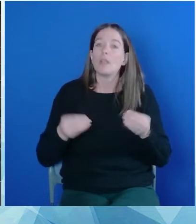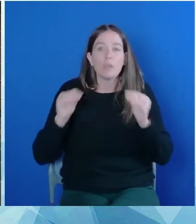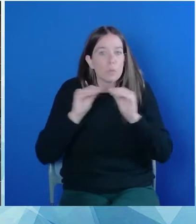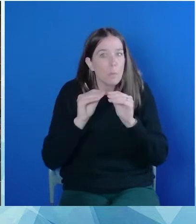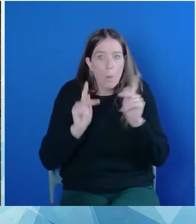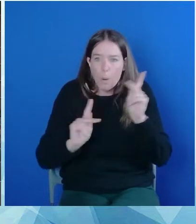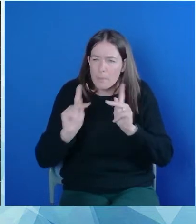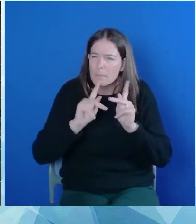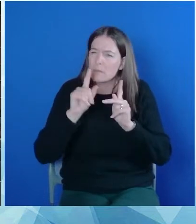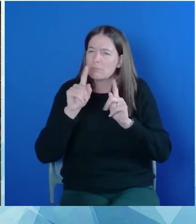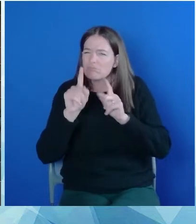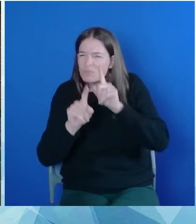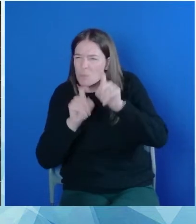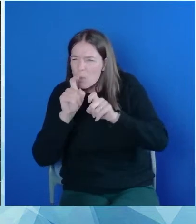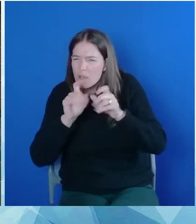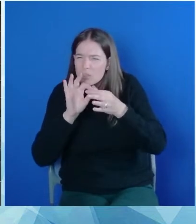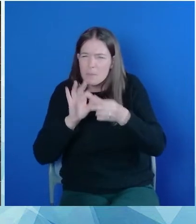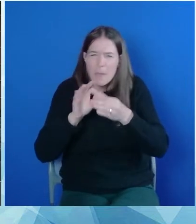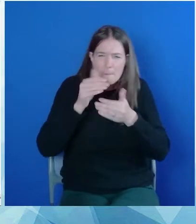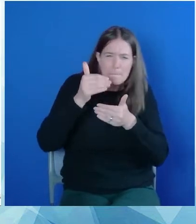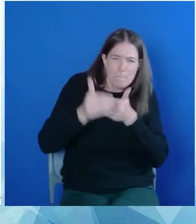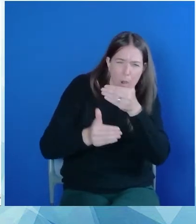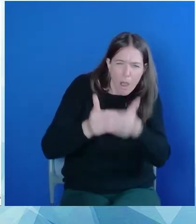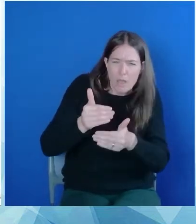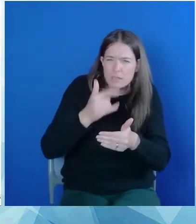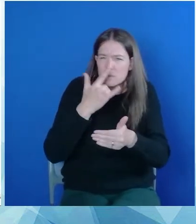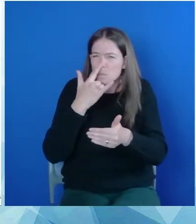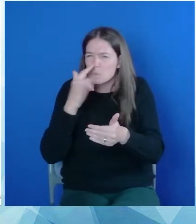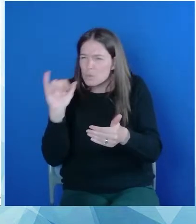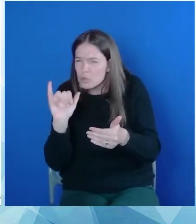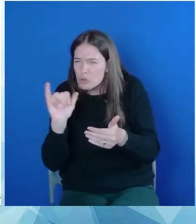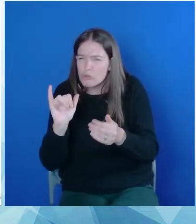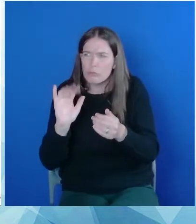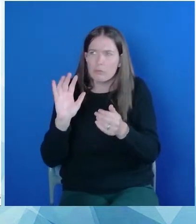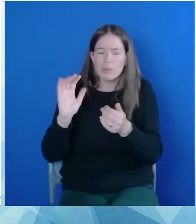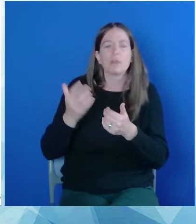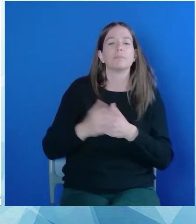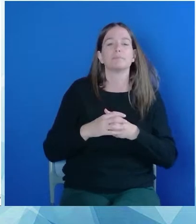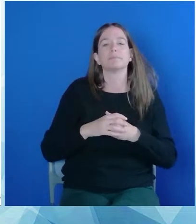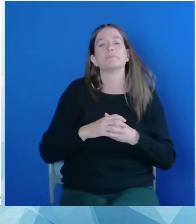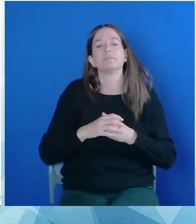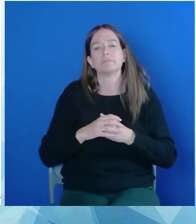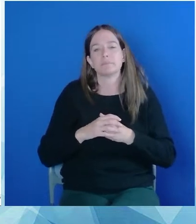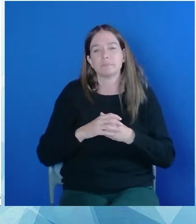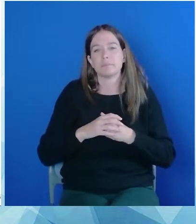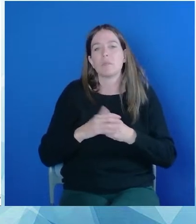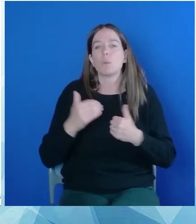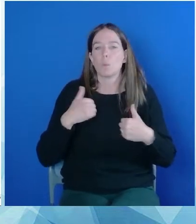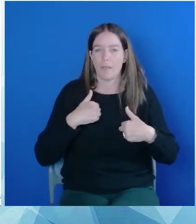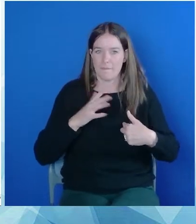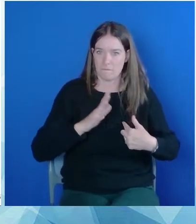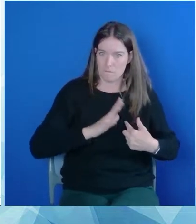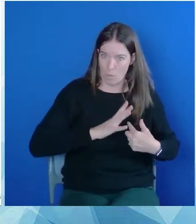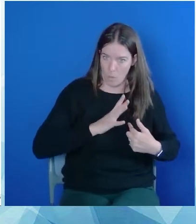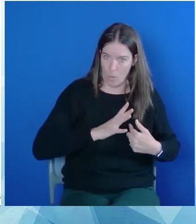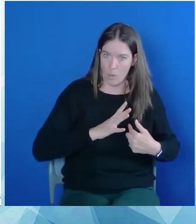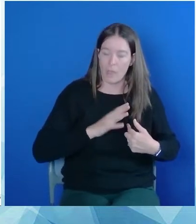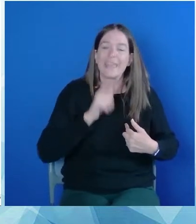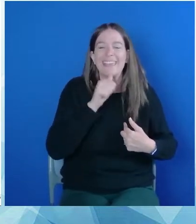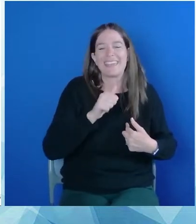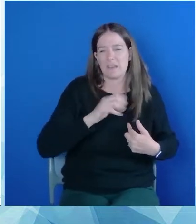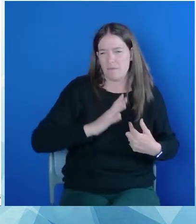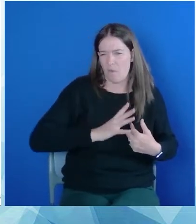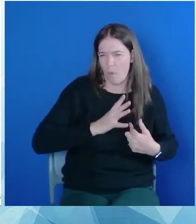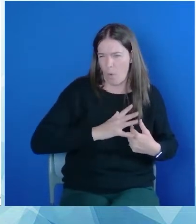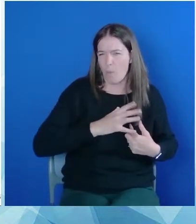about process and procedure, and I'll talk about that a little bit later. Informal complaints as well. Hey, I'm having a problem